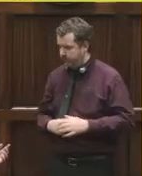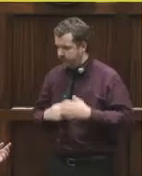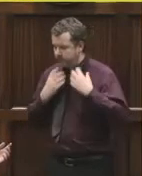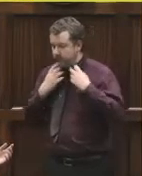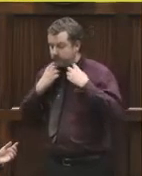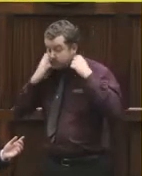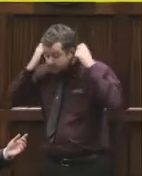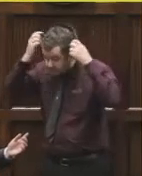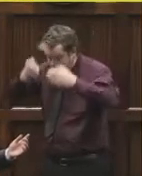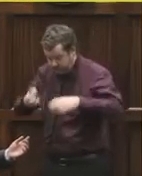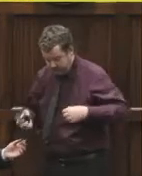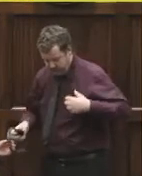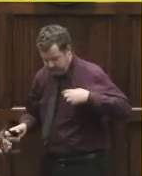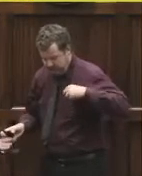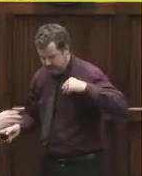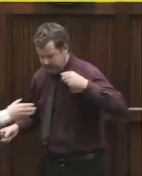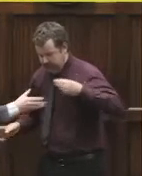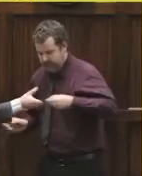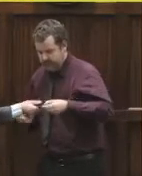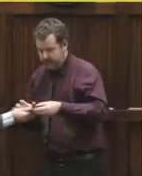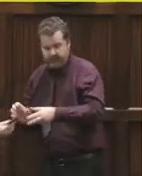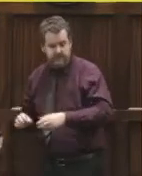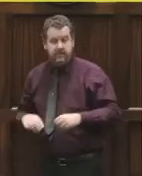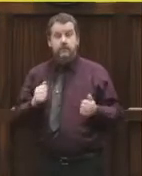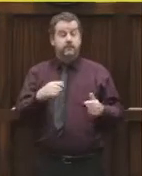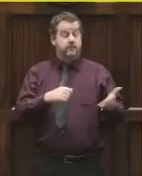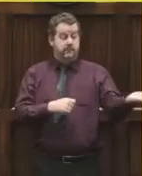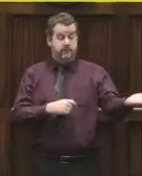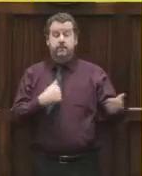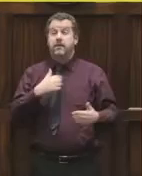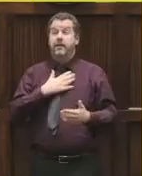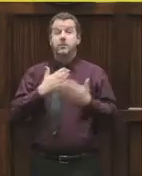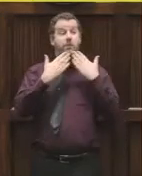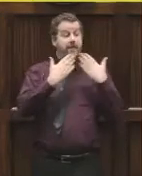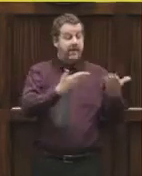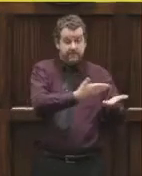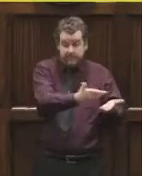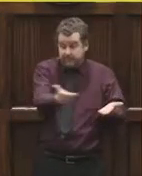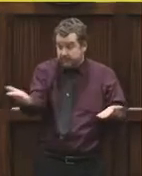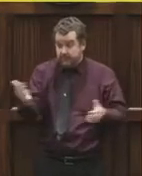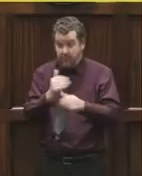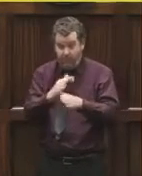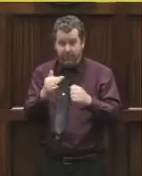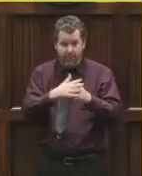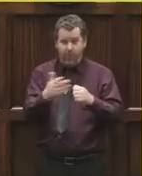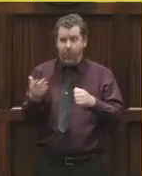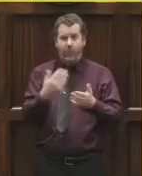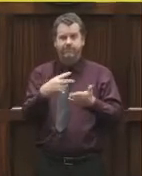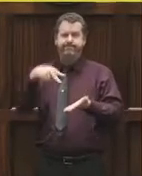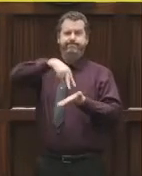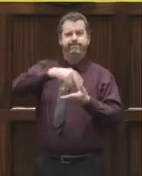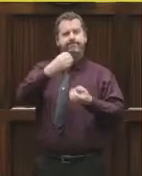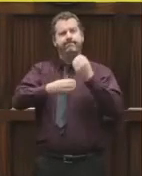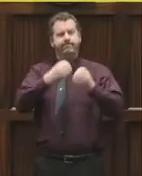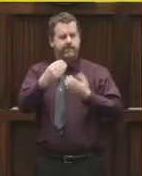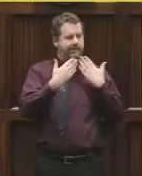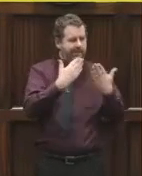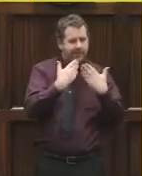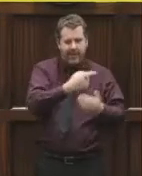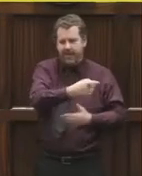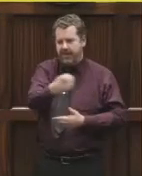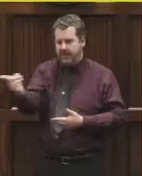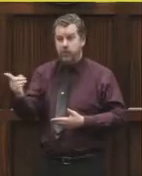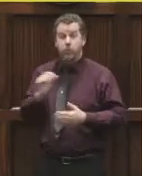First of all, can I thank all the members for their contributions, and can I say as well that I value your